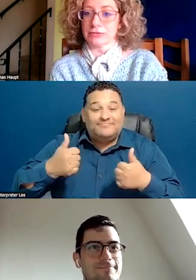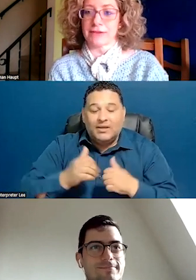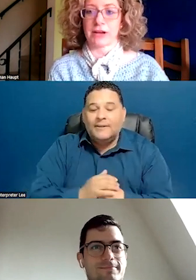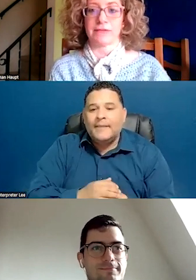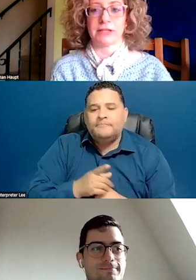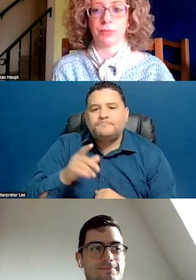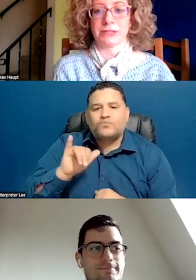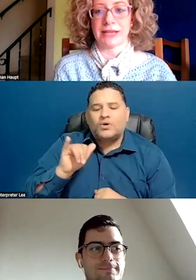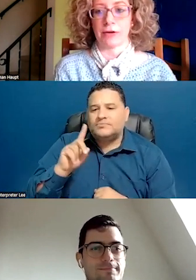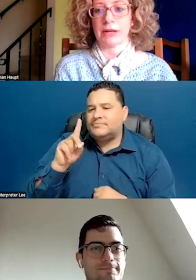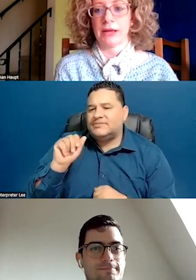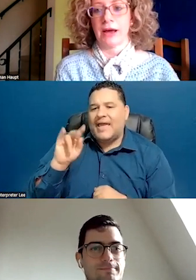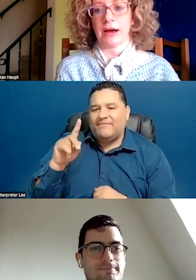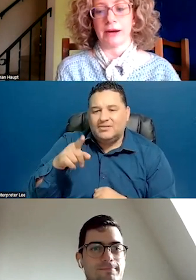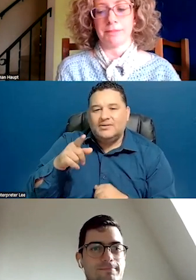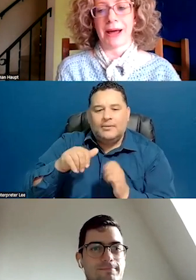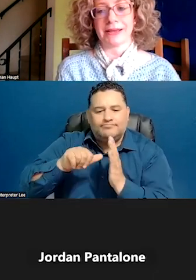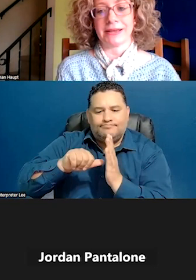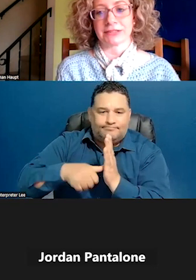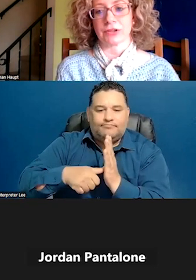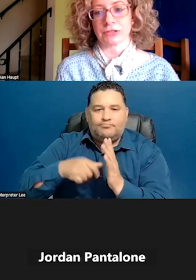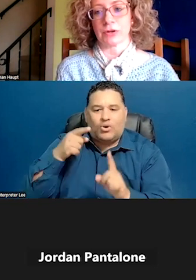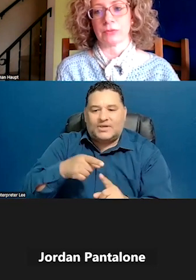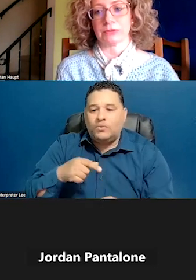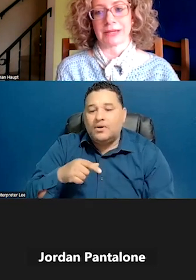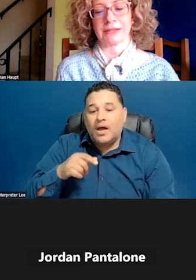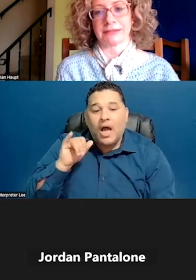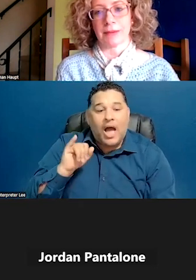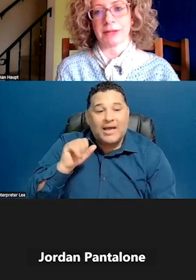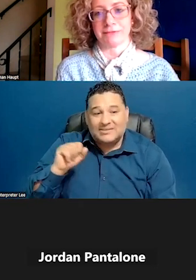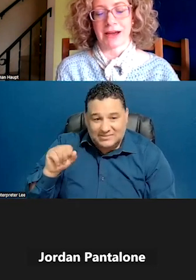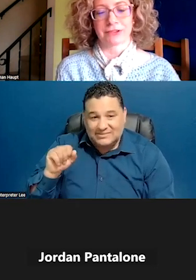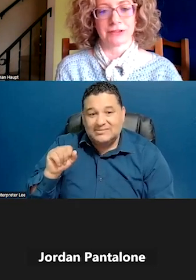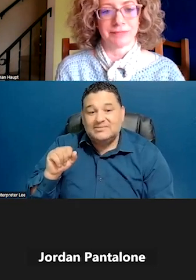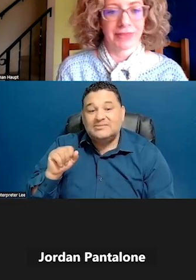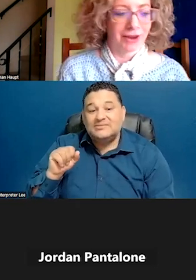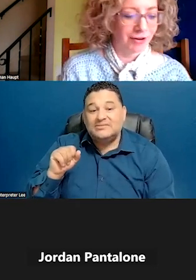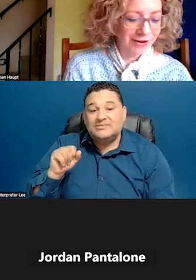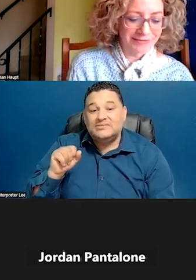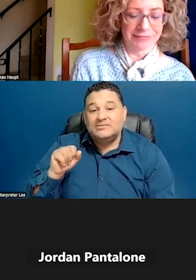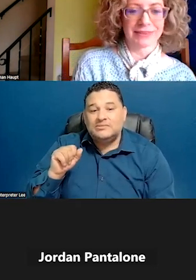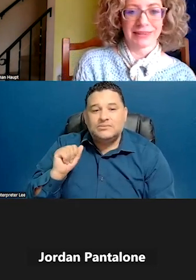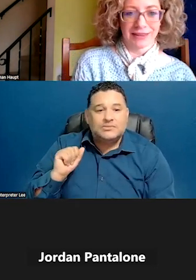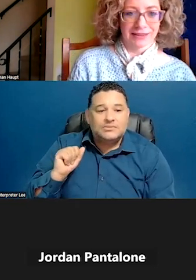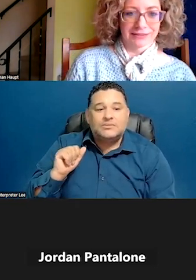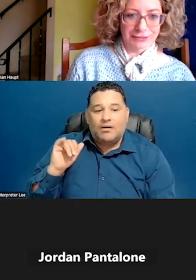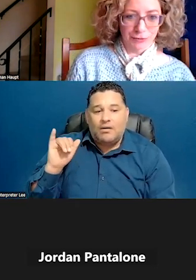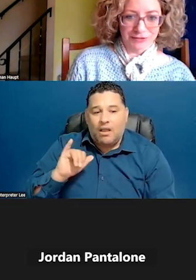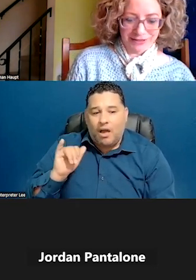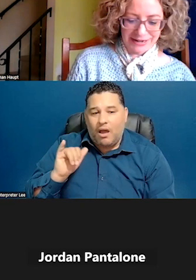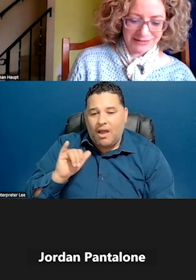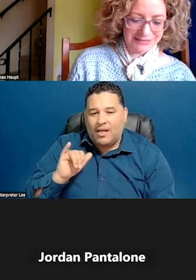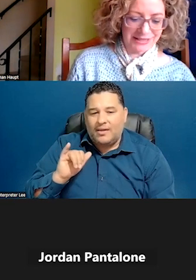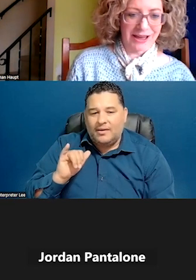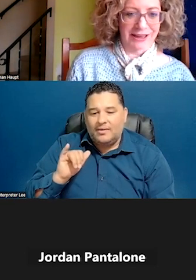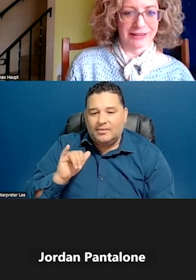and also David Covington points out, bias is also likely a dominant factor. All right. Let's move